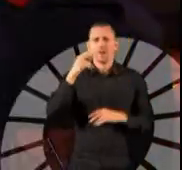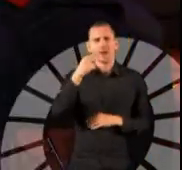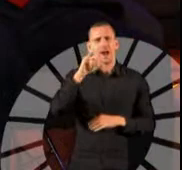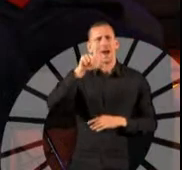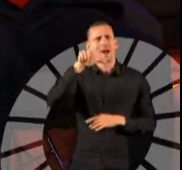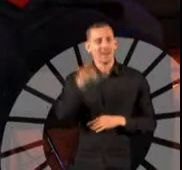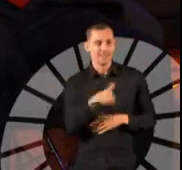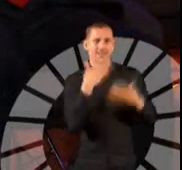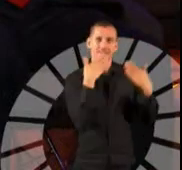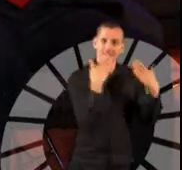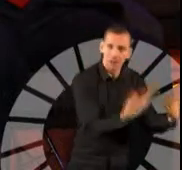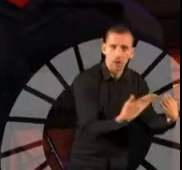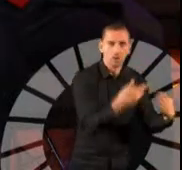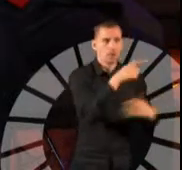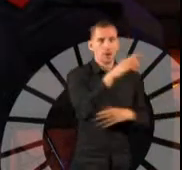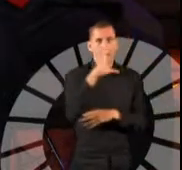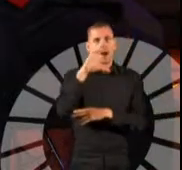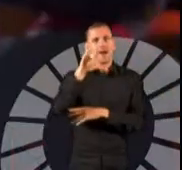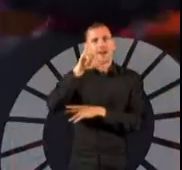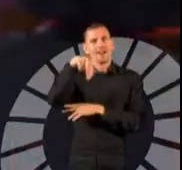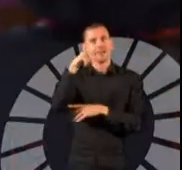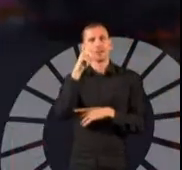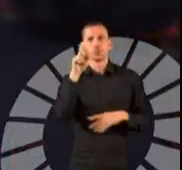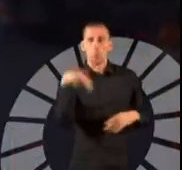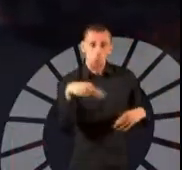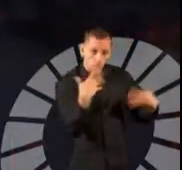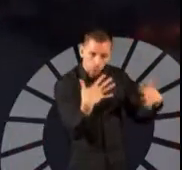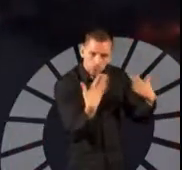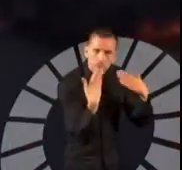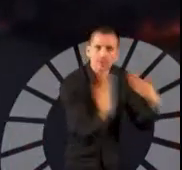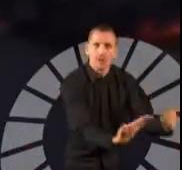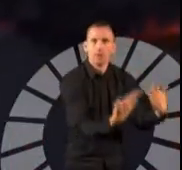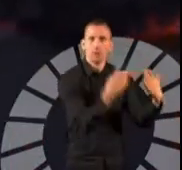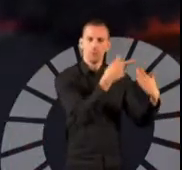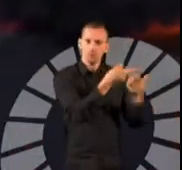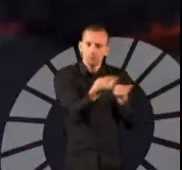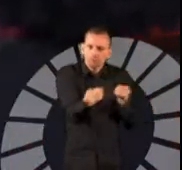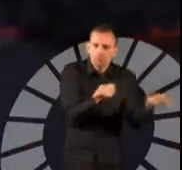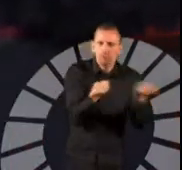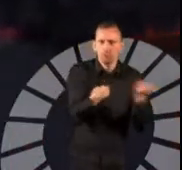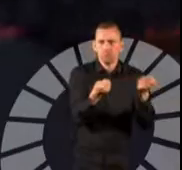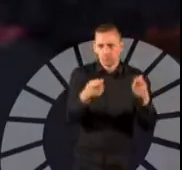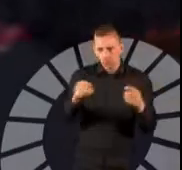been an incredible friend to my organization, and we are most